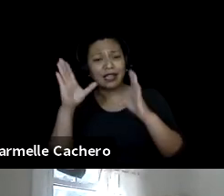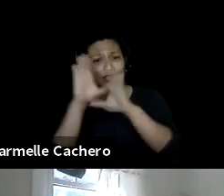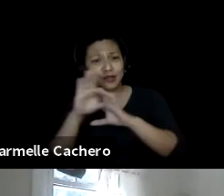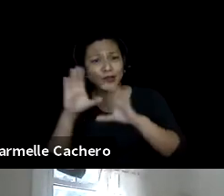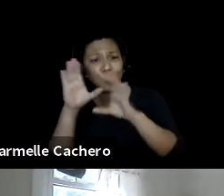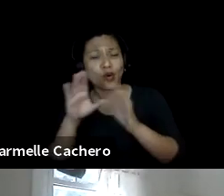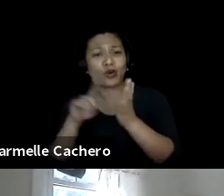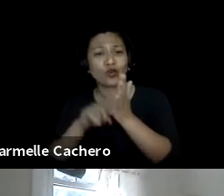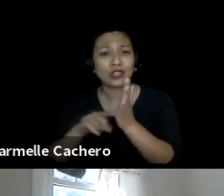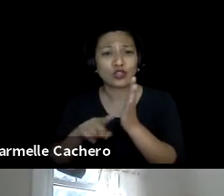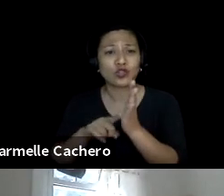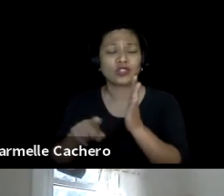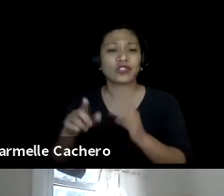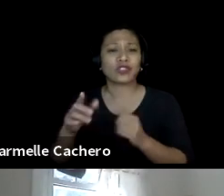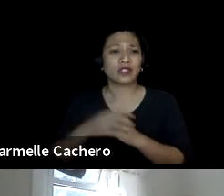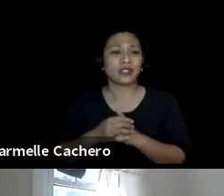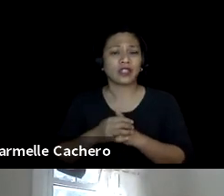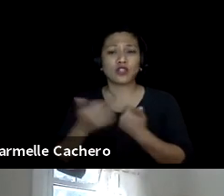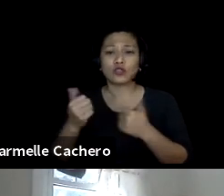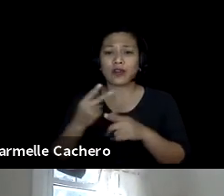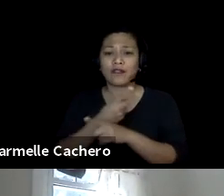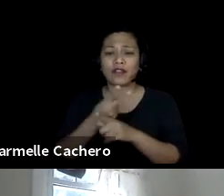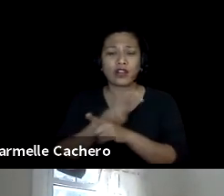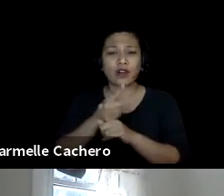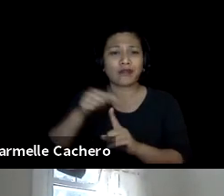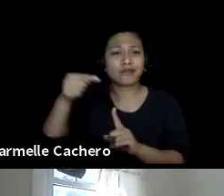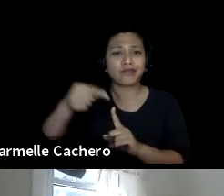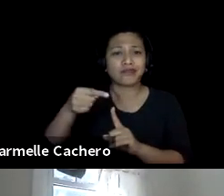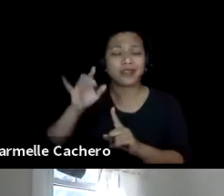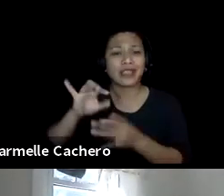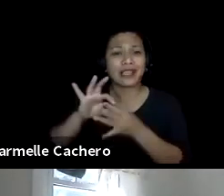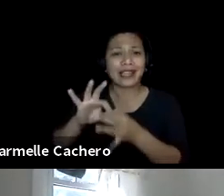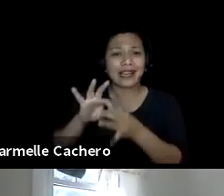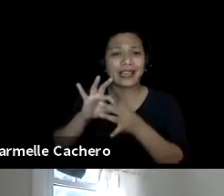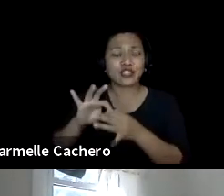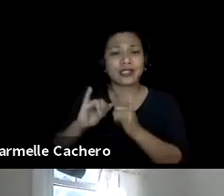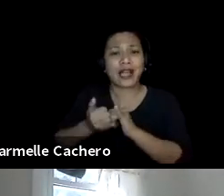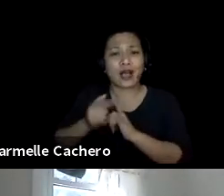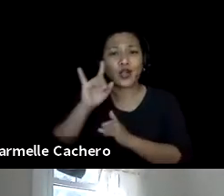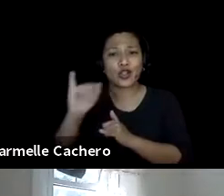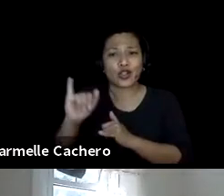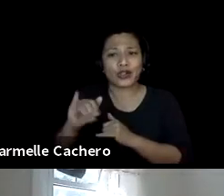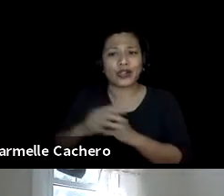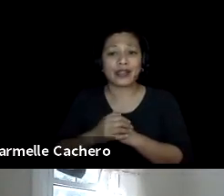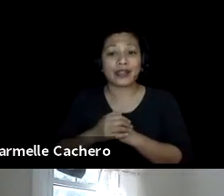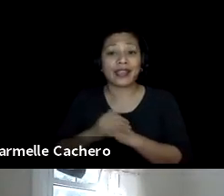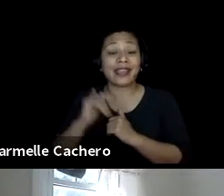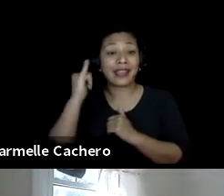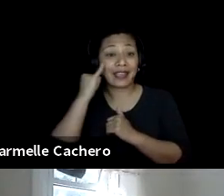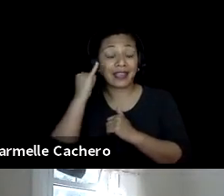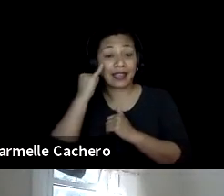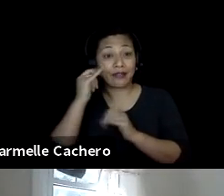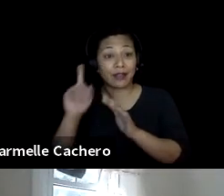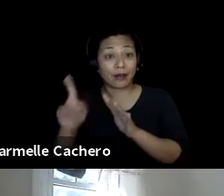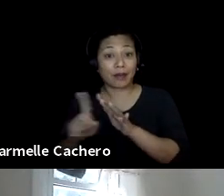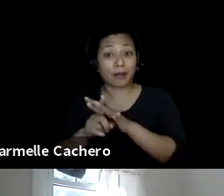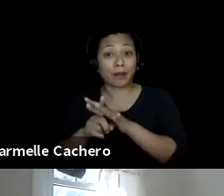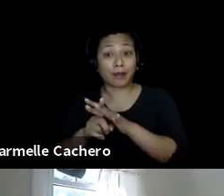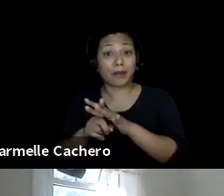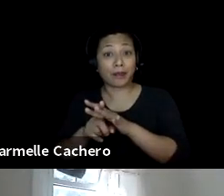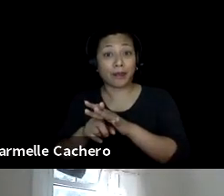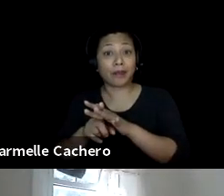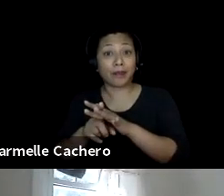about it, go and figure out what exactly are those connections. And so if that does come up,